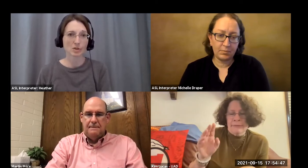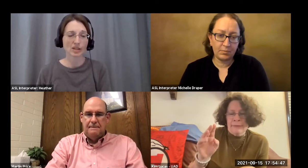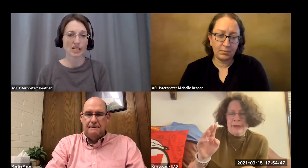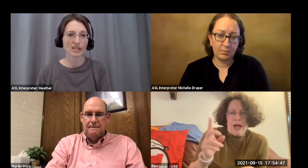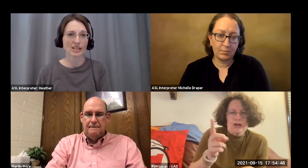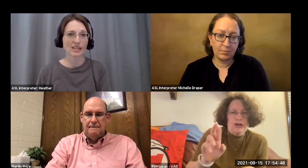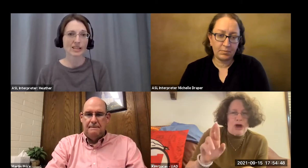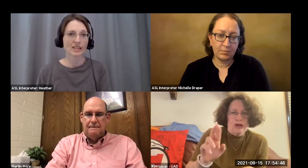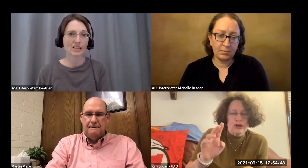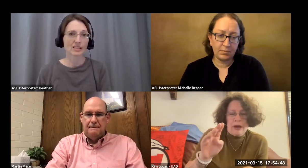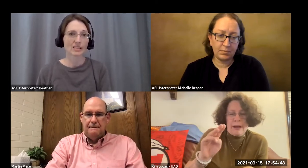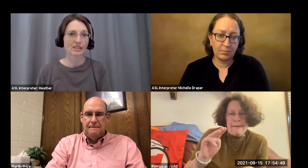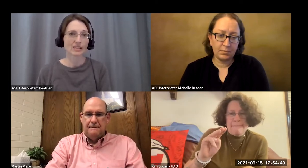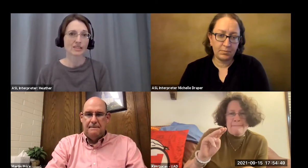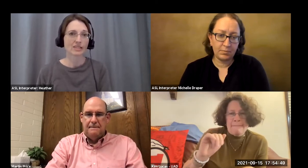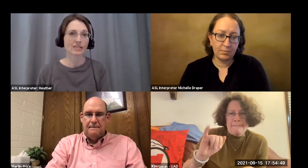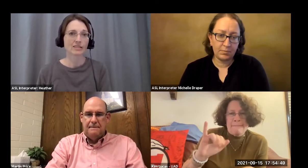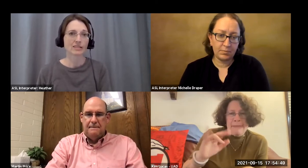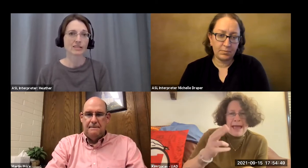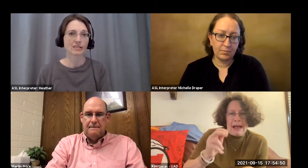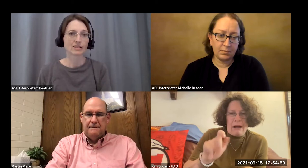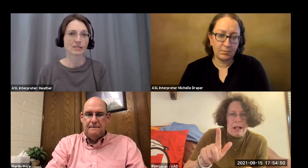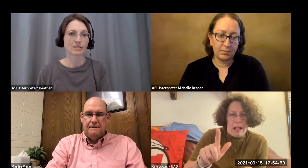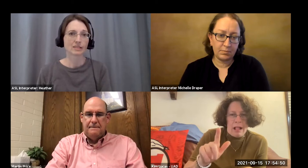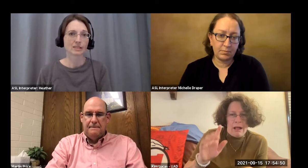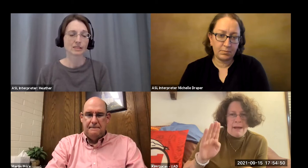in the community.